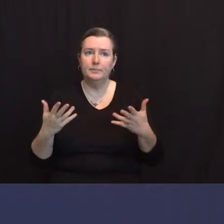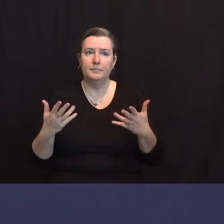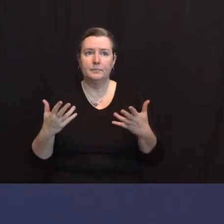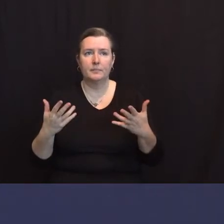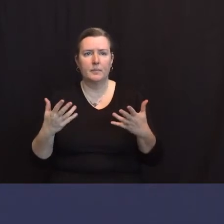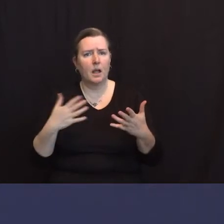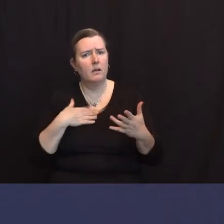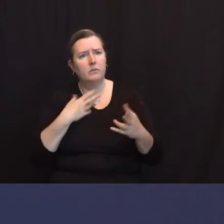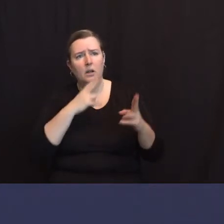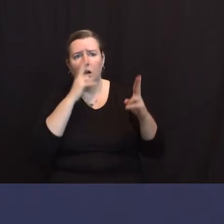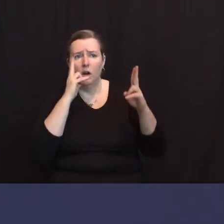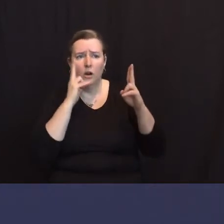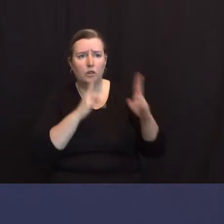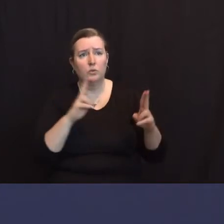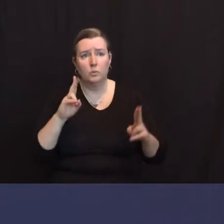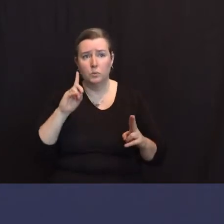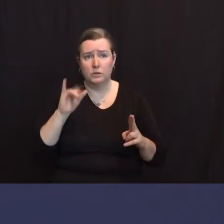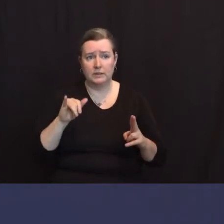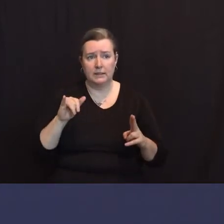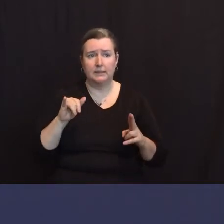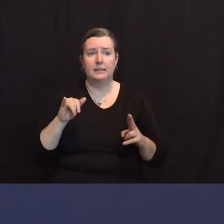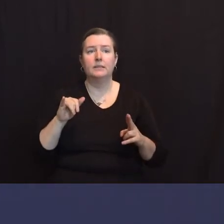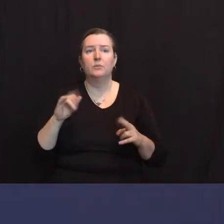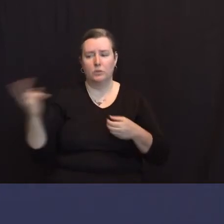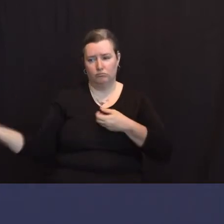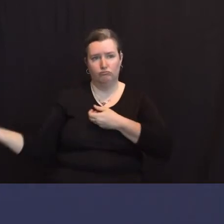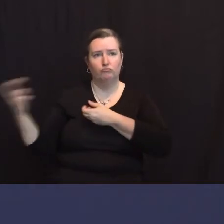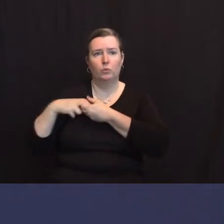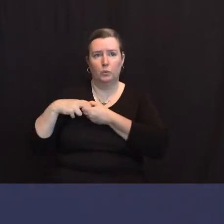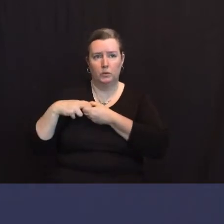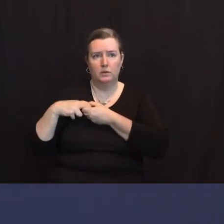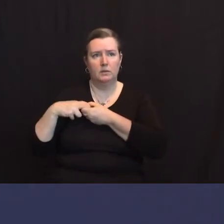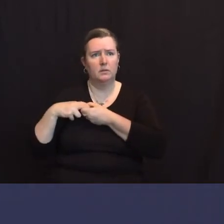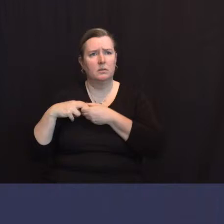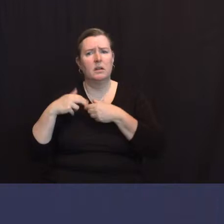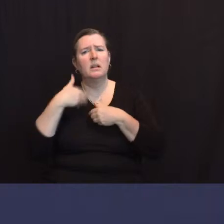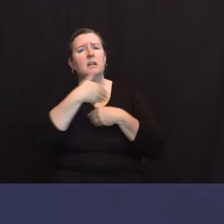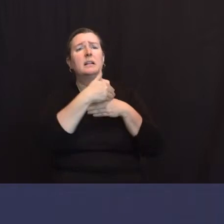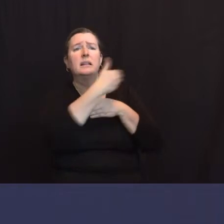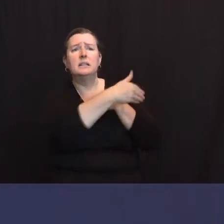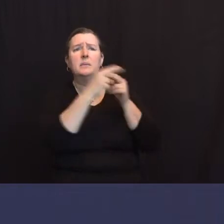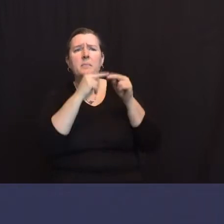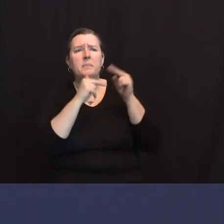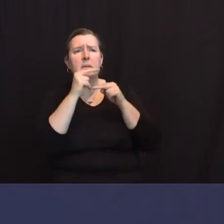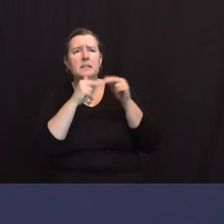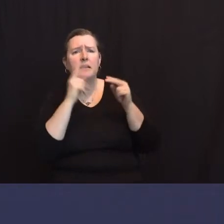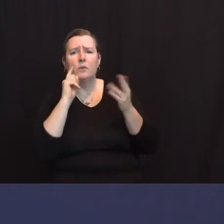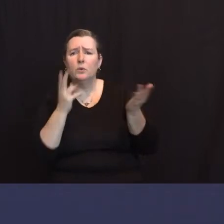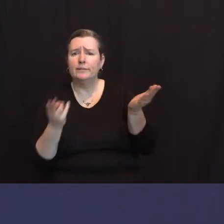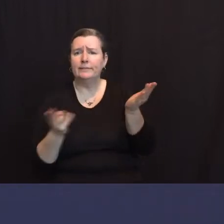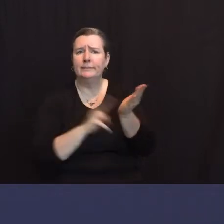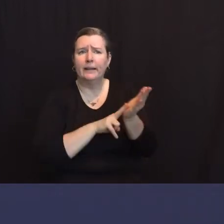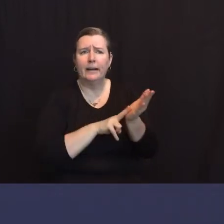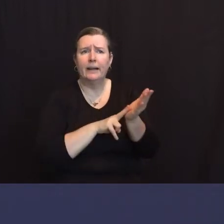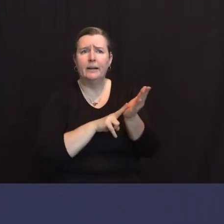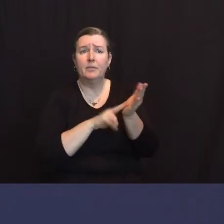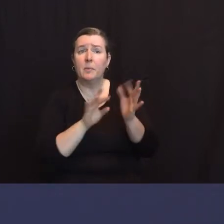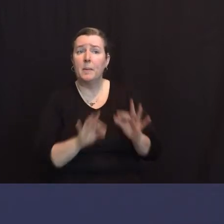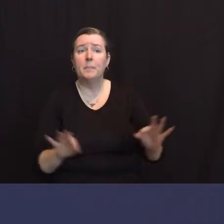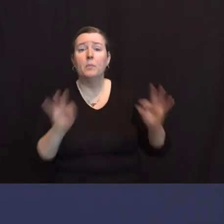fairly quickly. I think next door, am I right? Next door, to sign a really important bill to protect